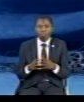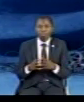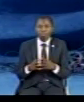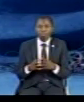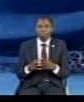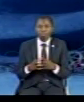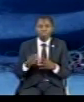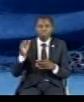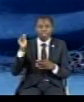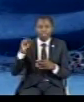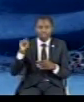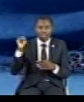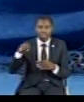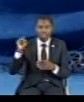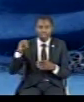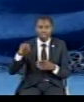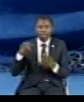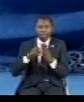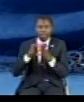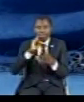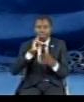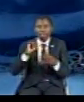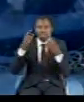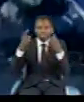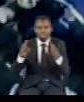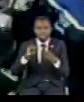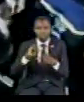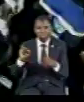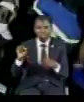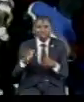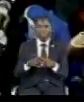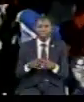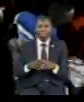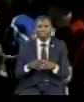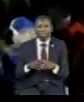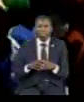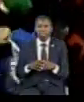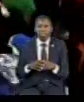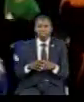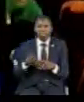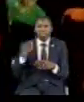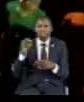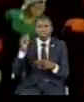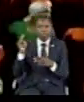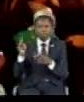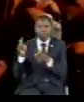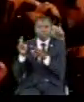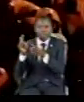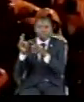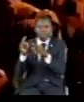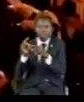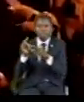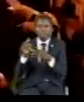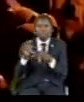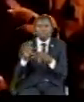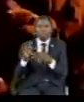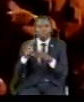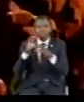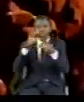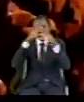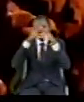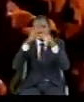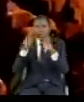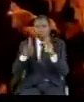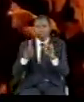Yes, it is happening. Please, video people, capture what is happening. That wheelchair